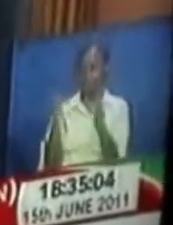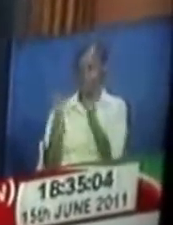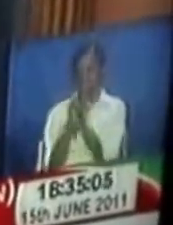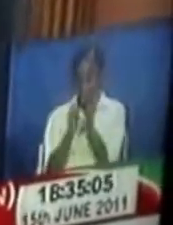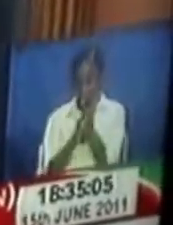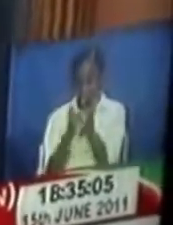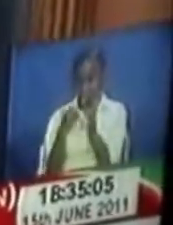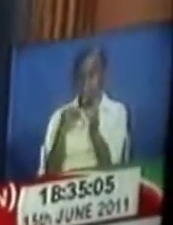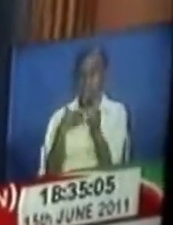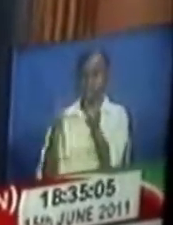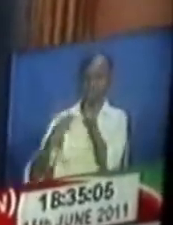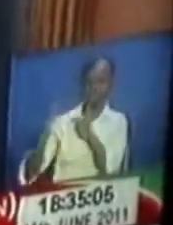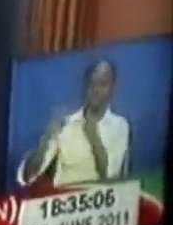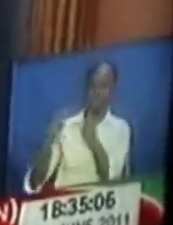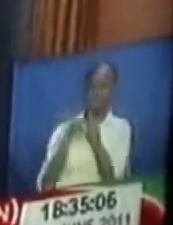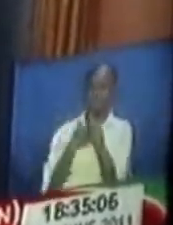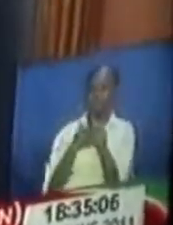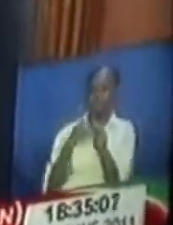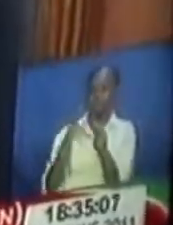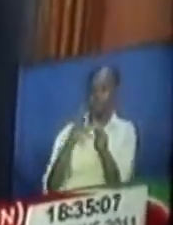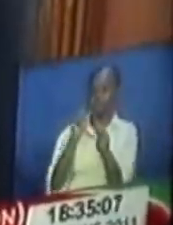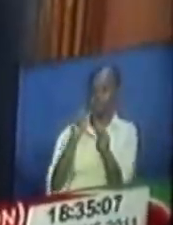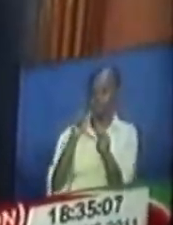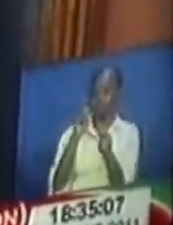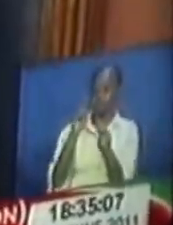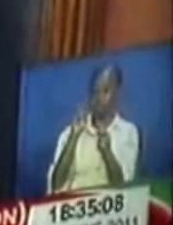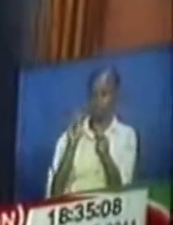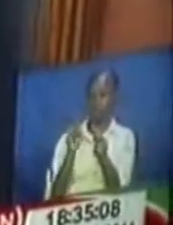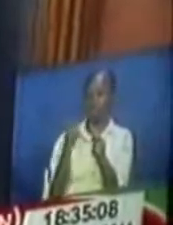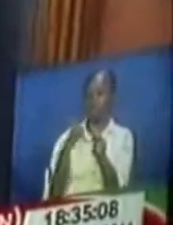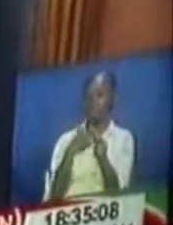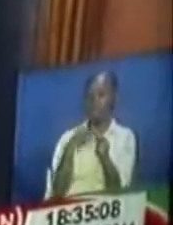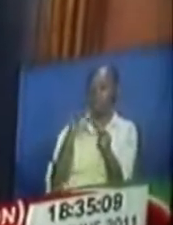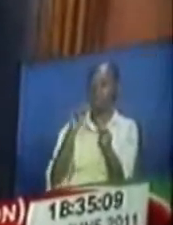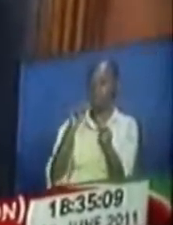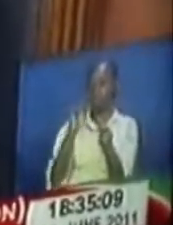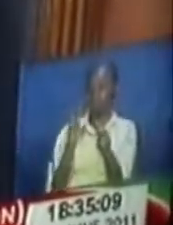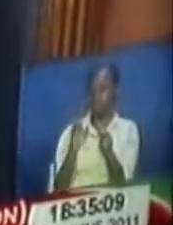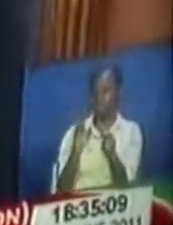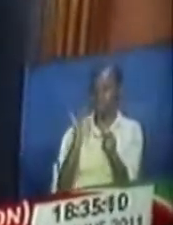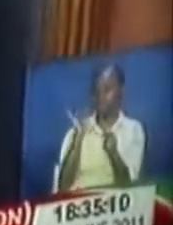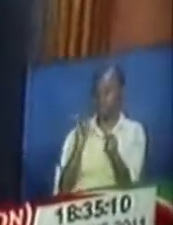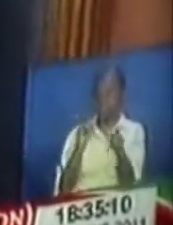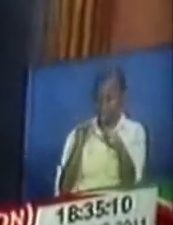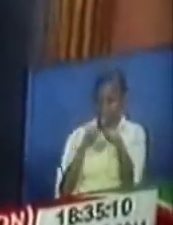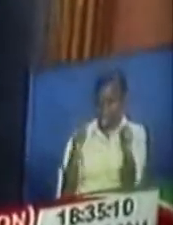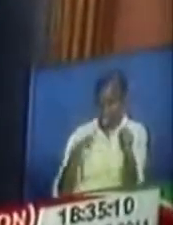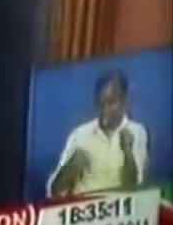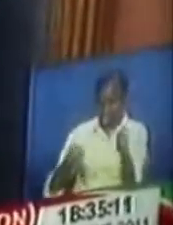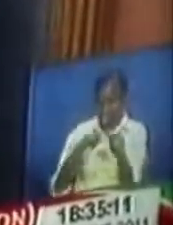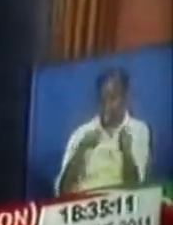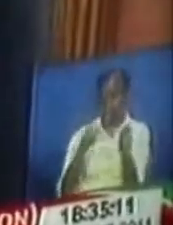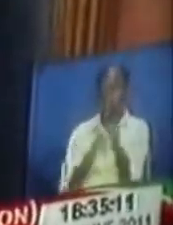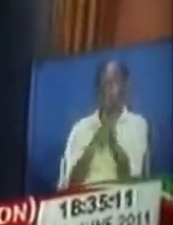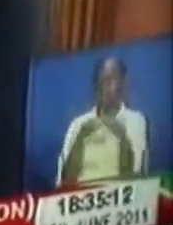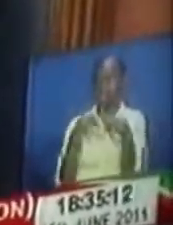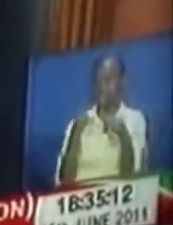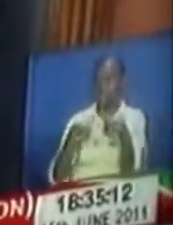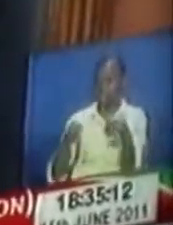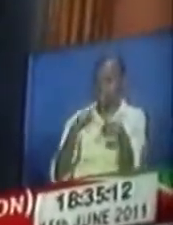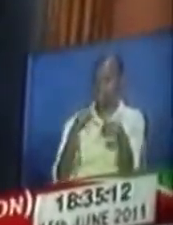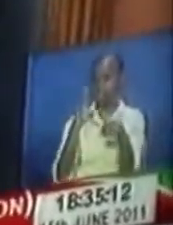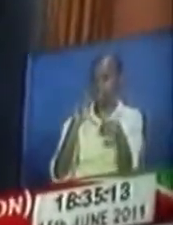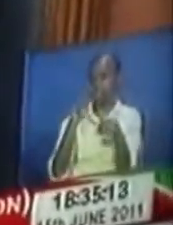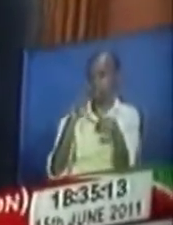have traditions, we have customs, we have faiths that essentially abhors the kind of conduct that is being